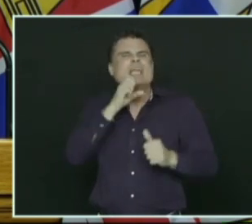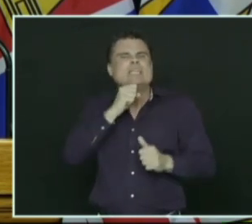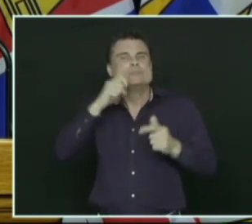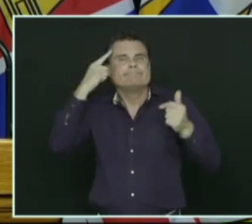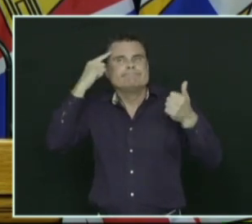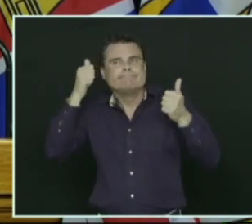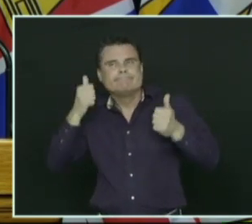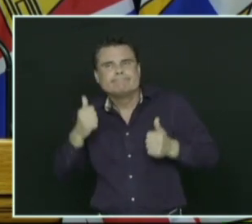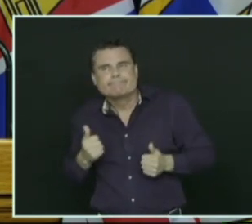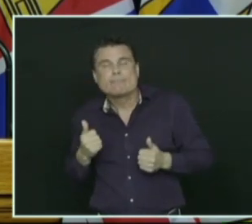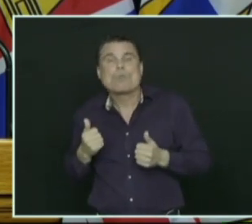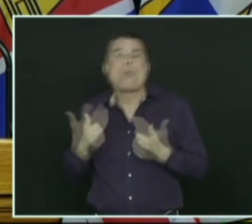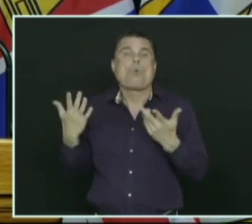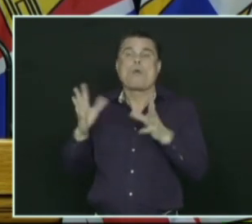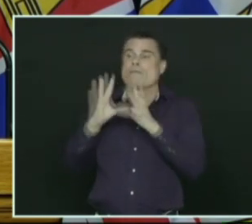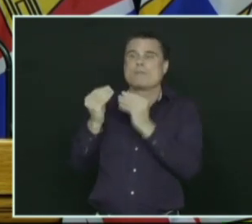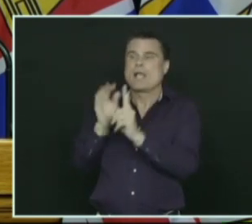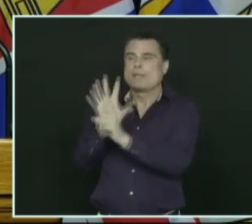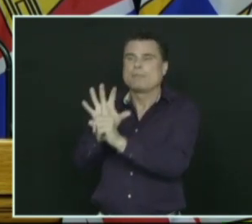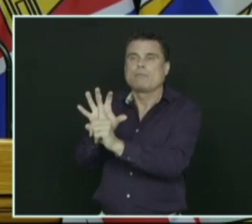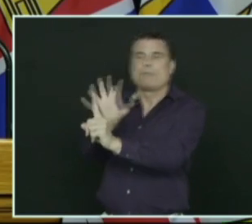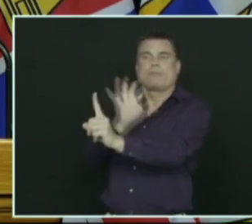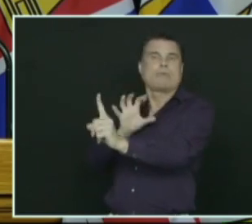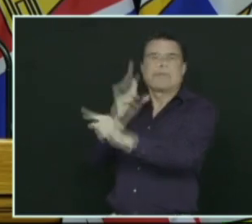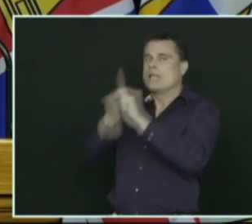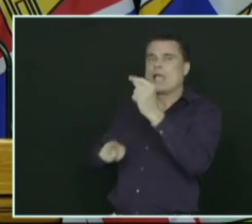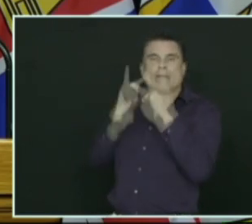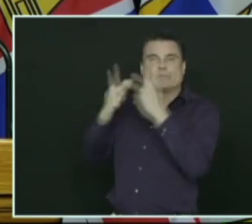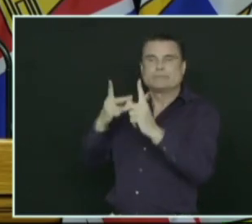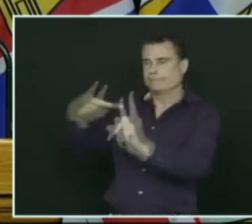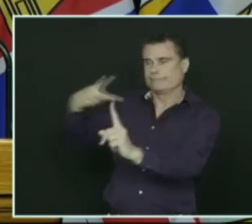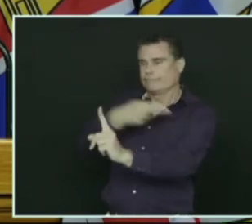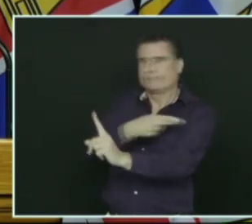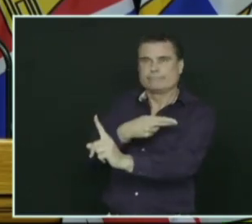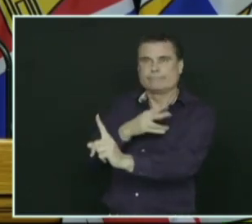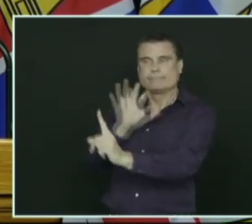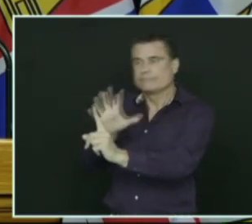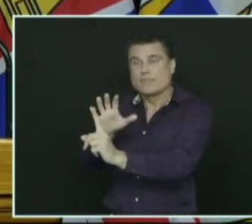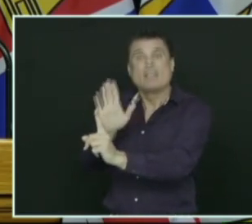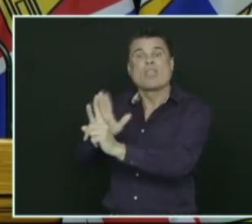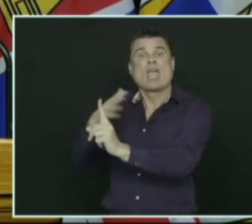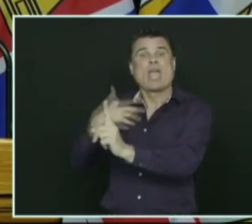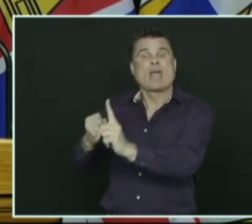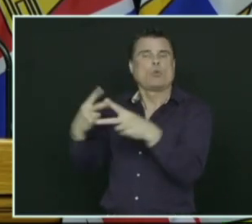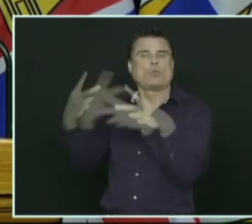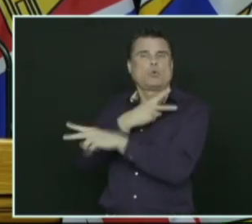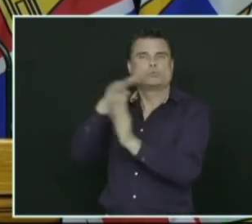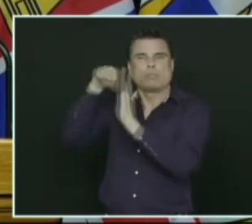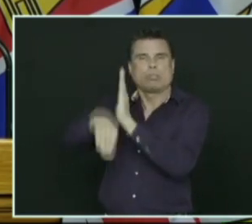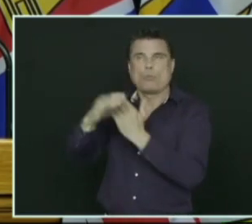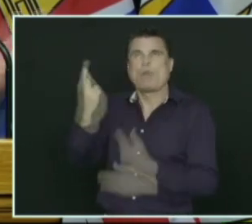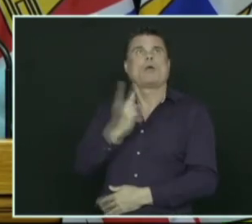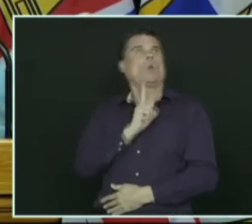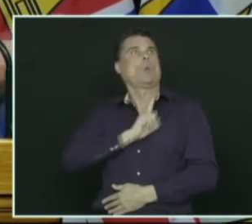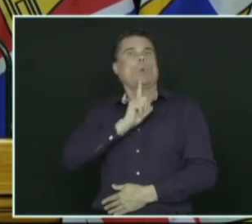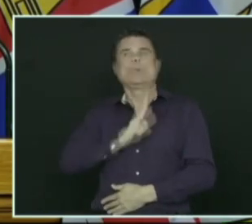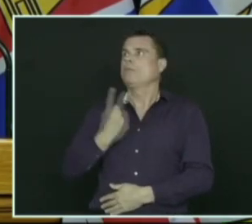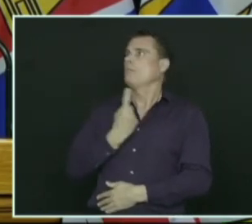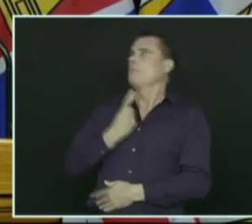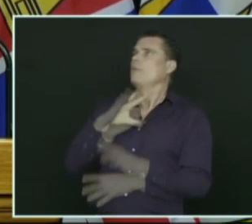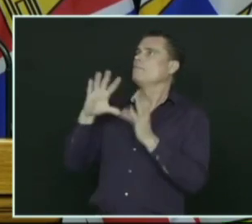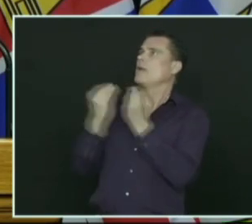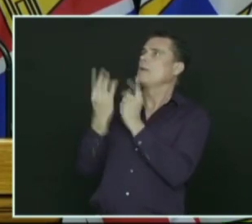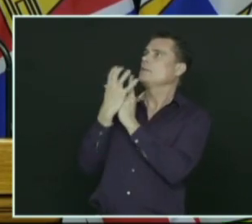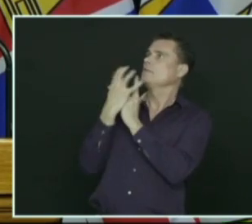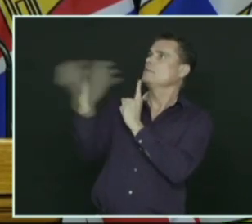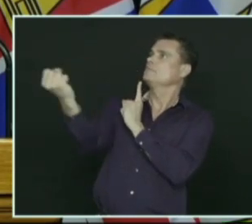Yeah, you know, we've said this before, and I think that there are,